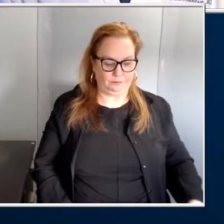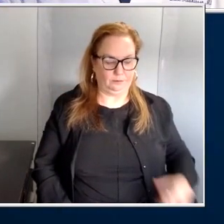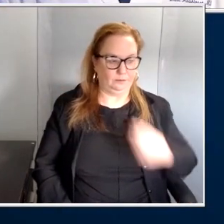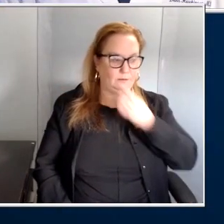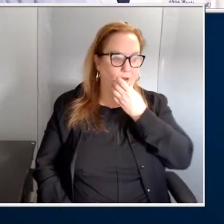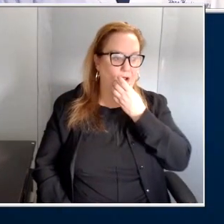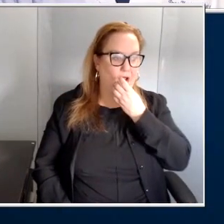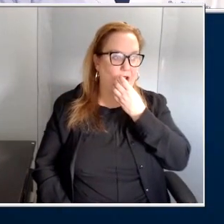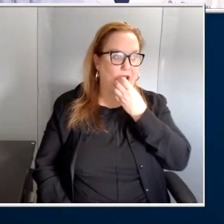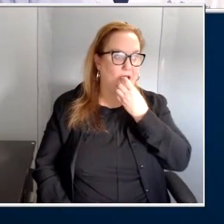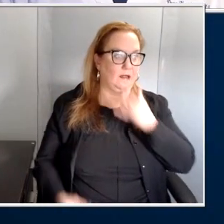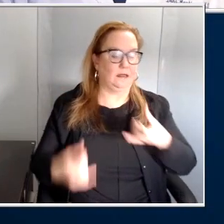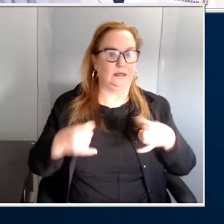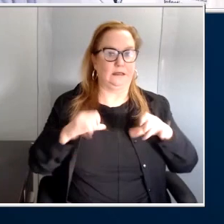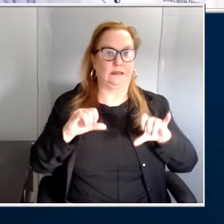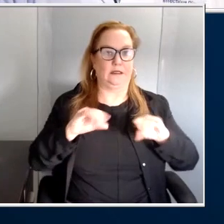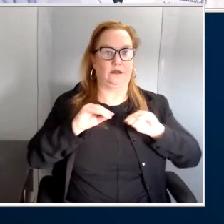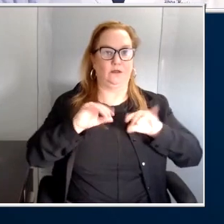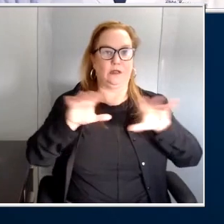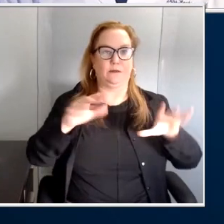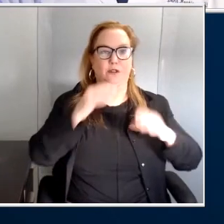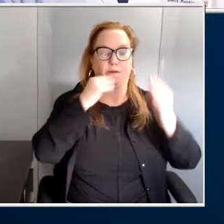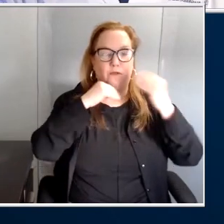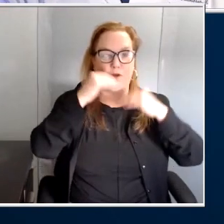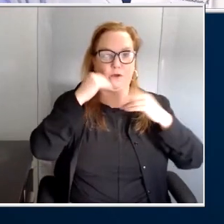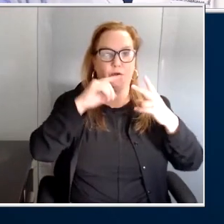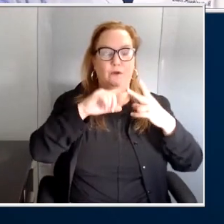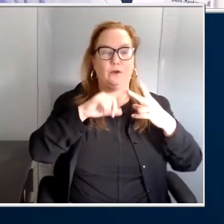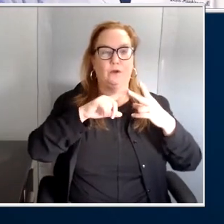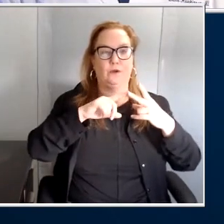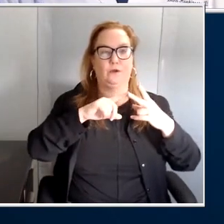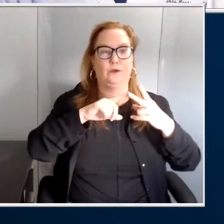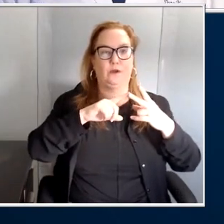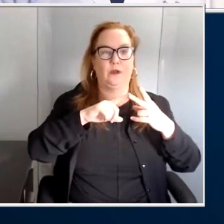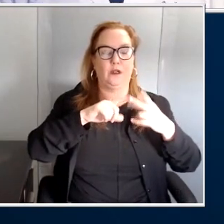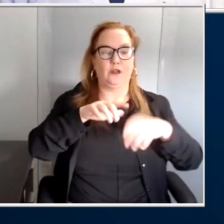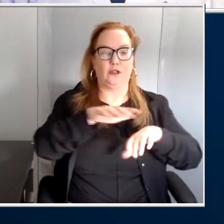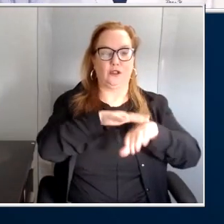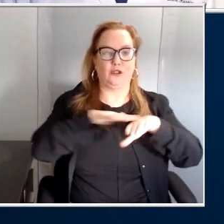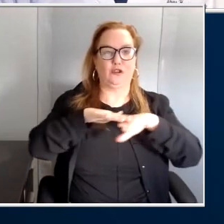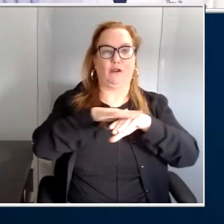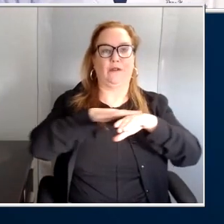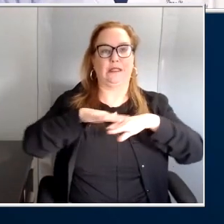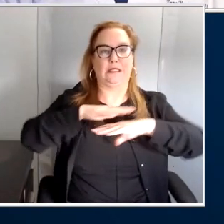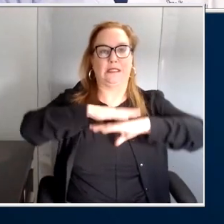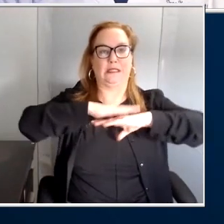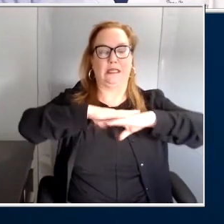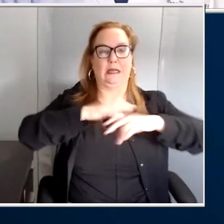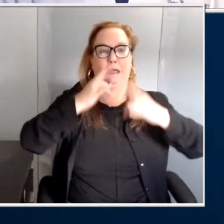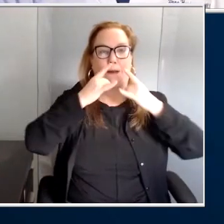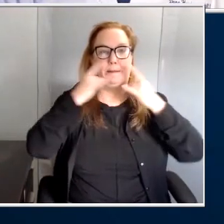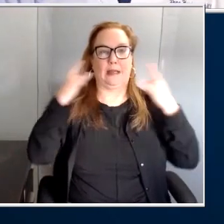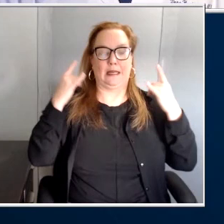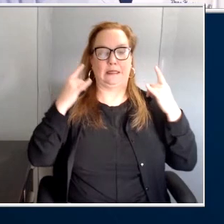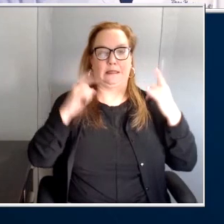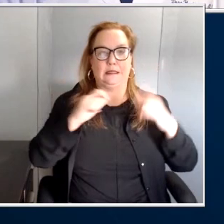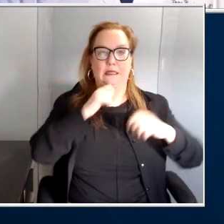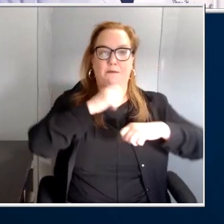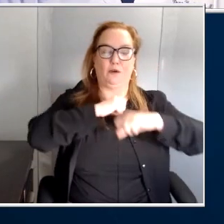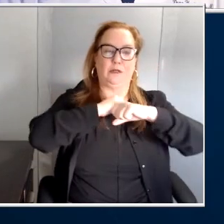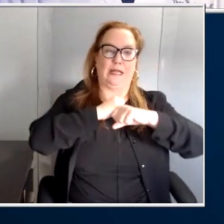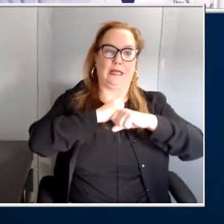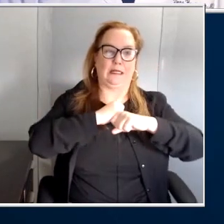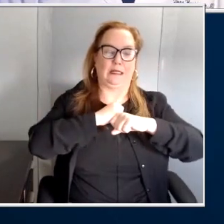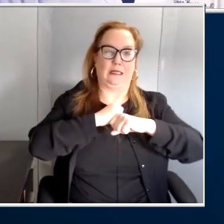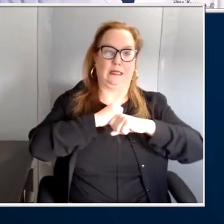still transmission from food, from fecal oral to surfaces to all sorts of things that masks did not really protect us